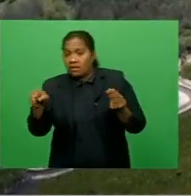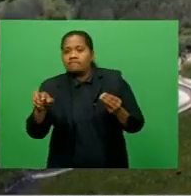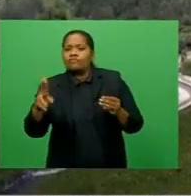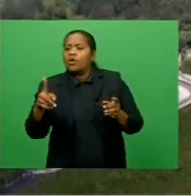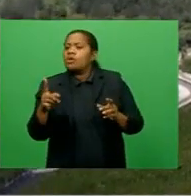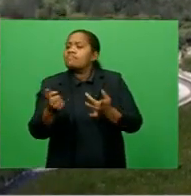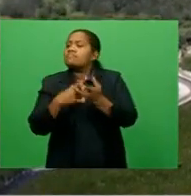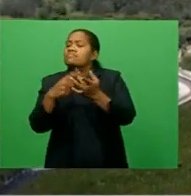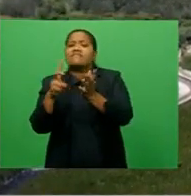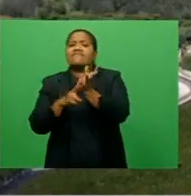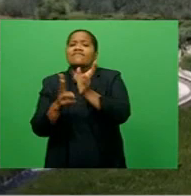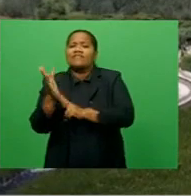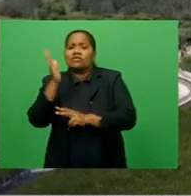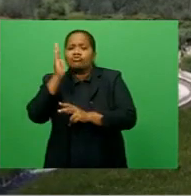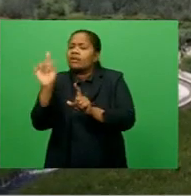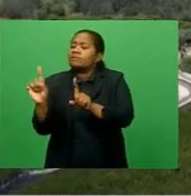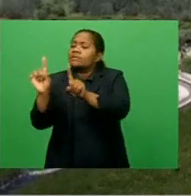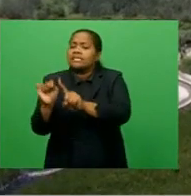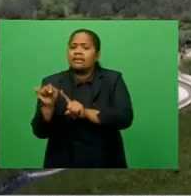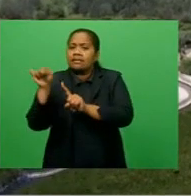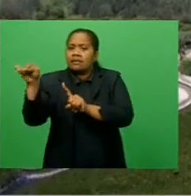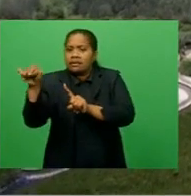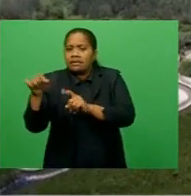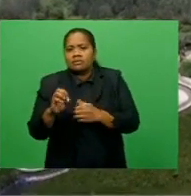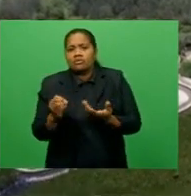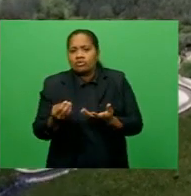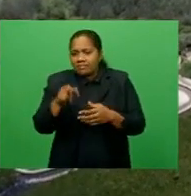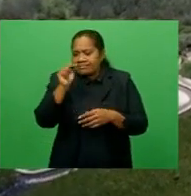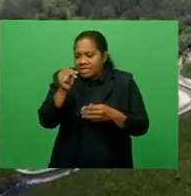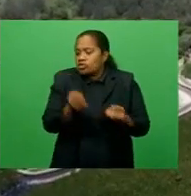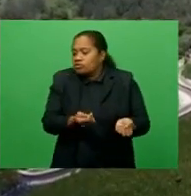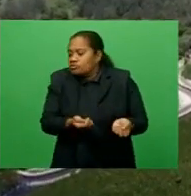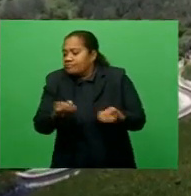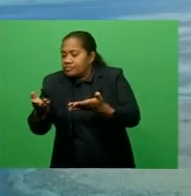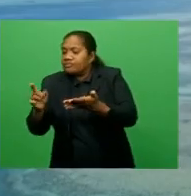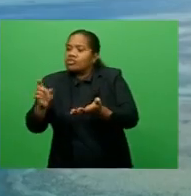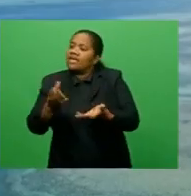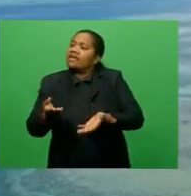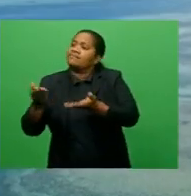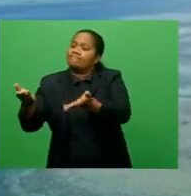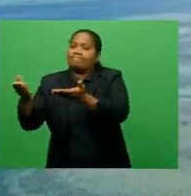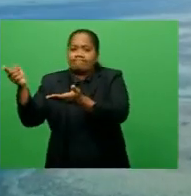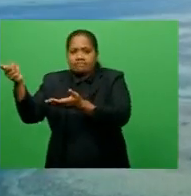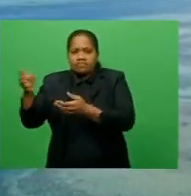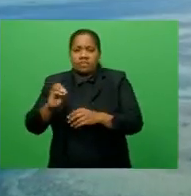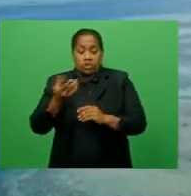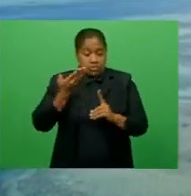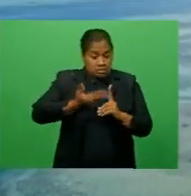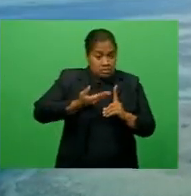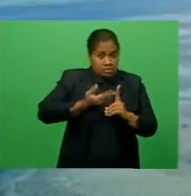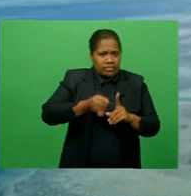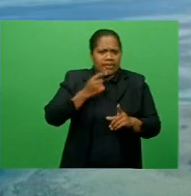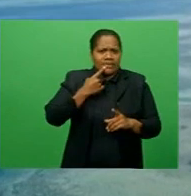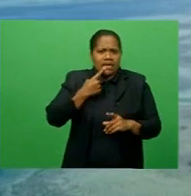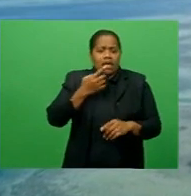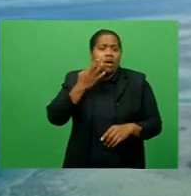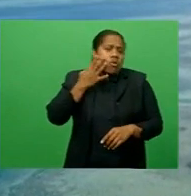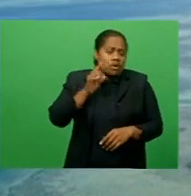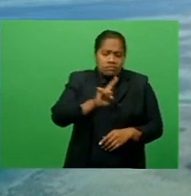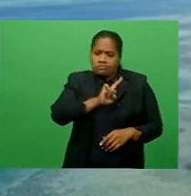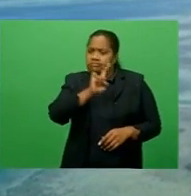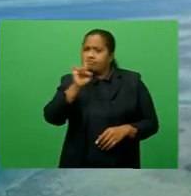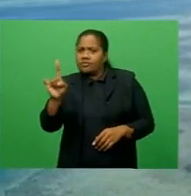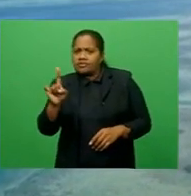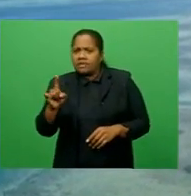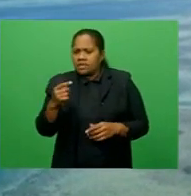nearby village school and the channel was needed to offload them. Tokelau says she became aware on her third visit, saying the offloading